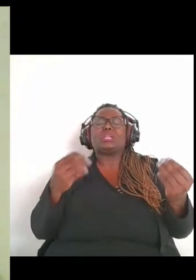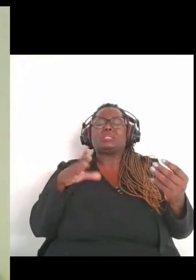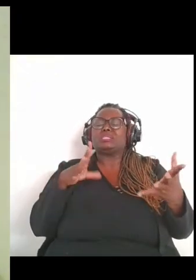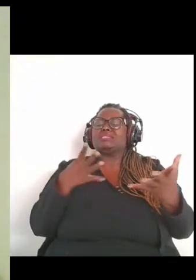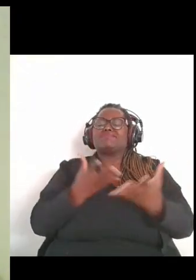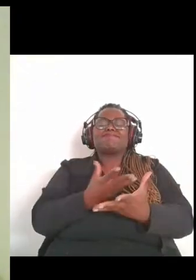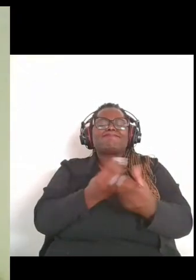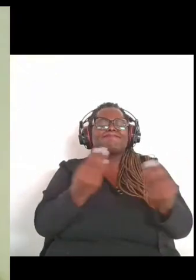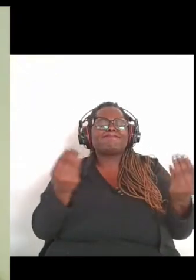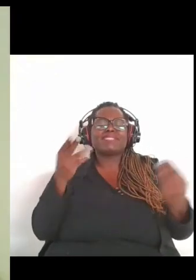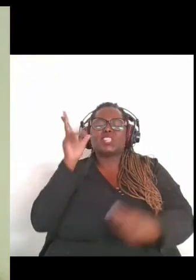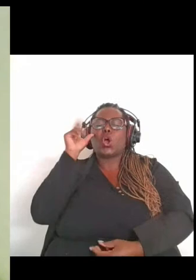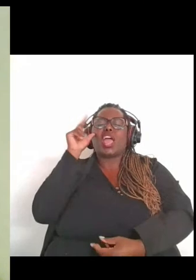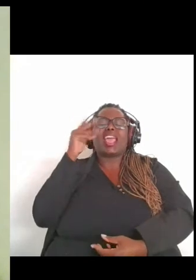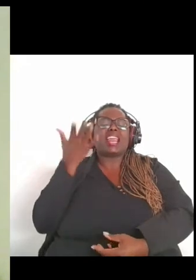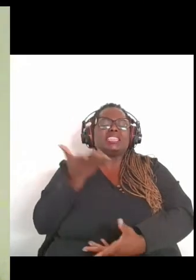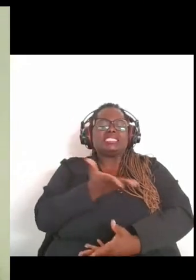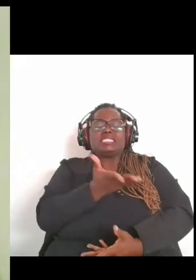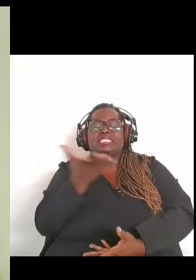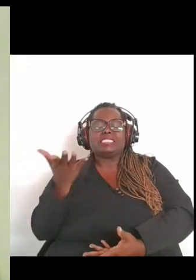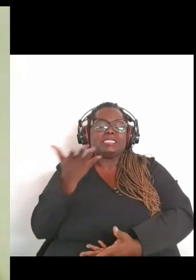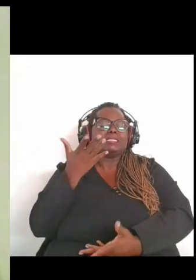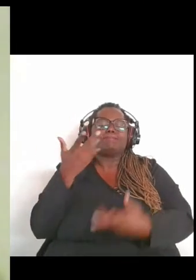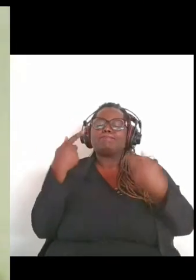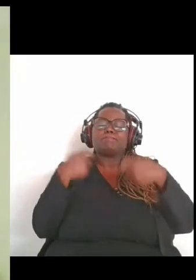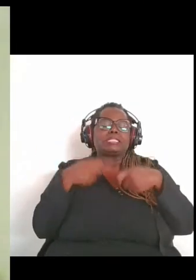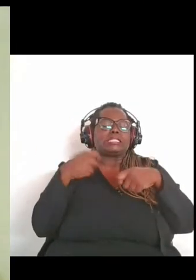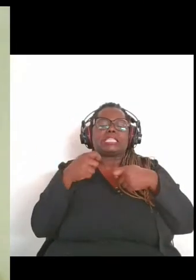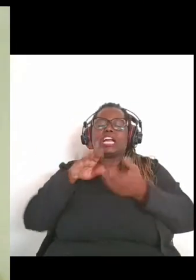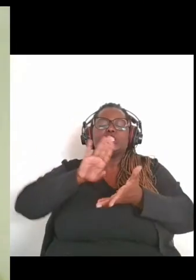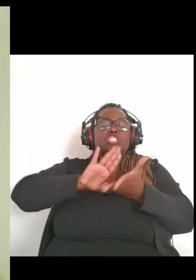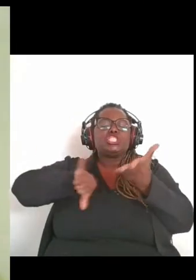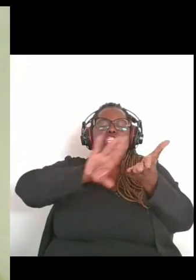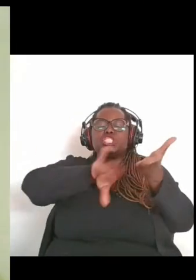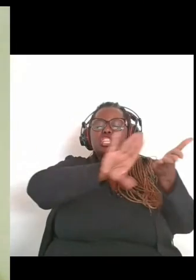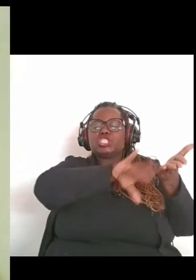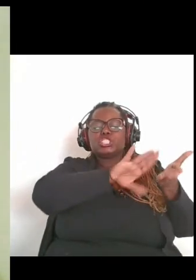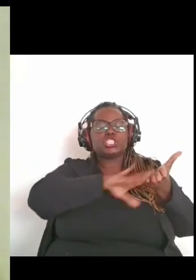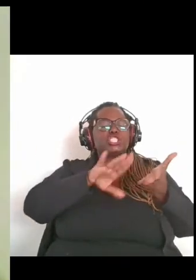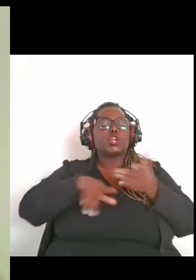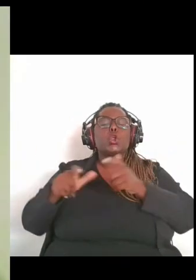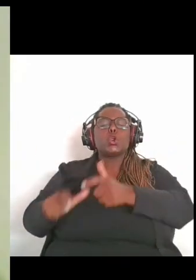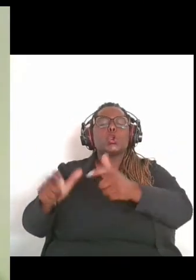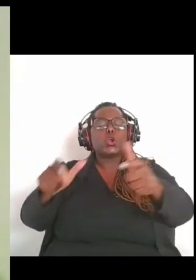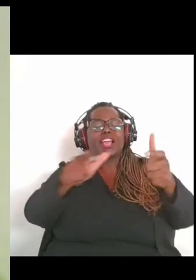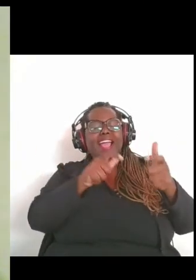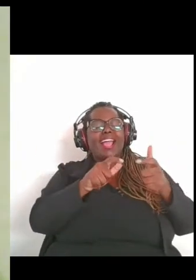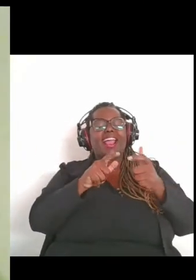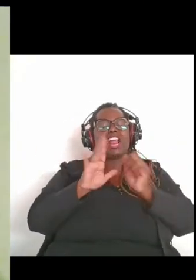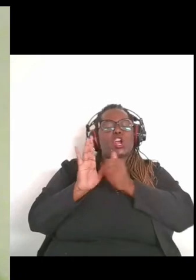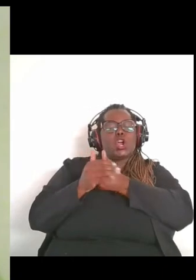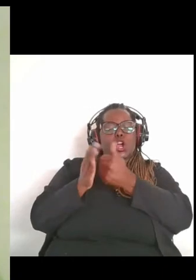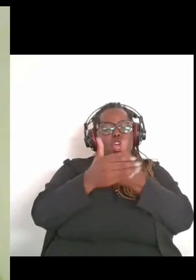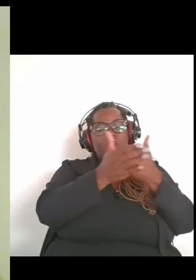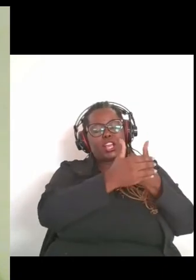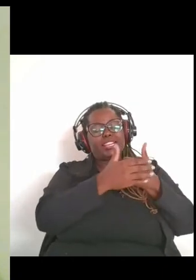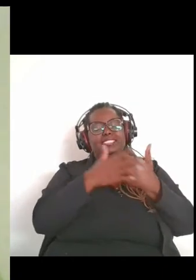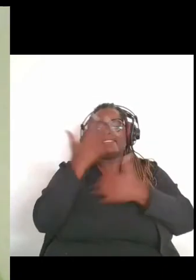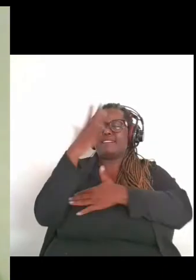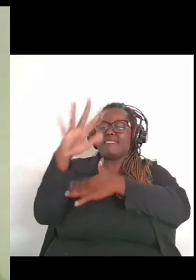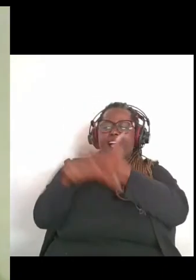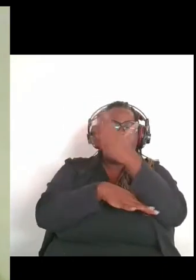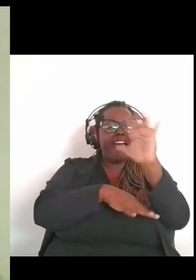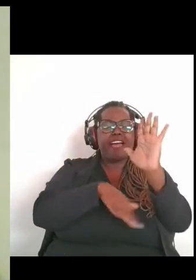rabbits it's somehow funny for me to to read such things in the newspapers